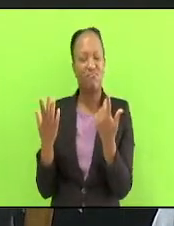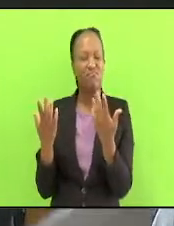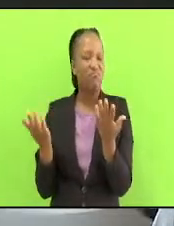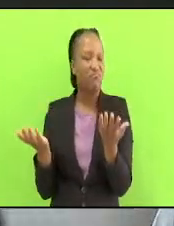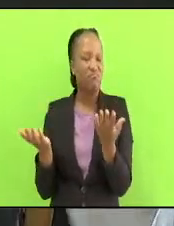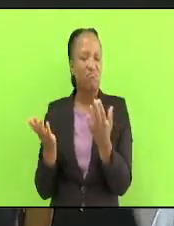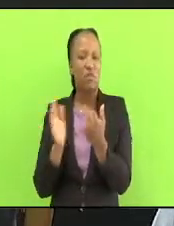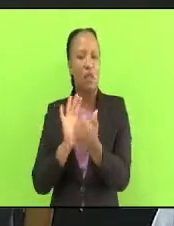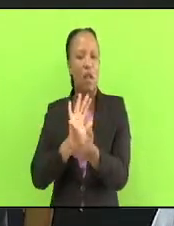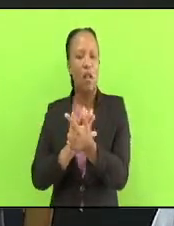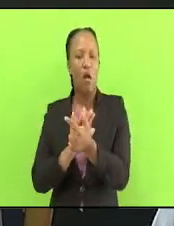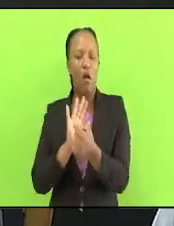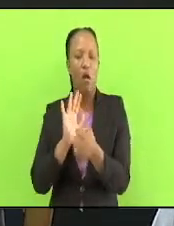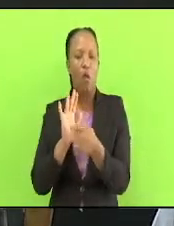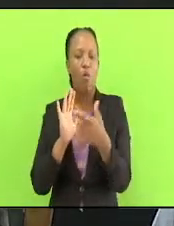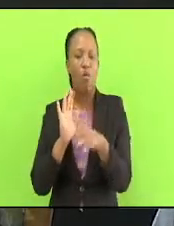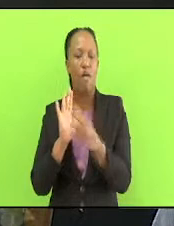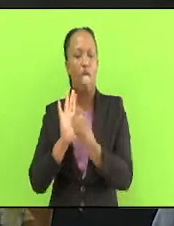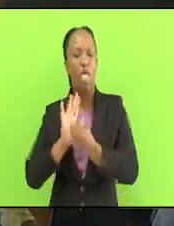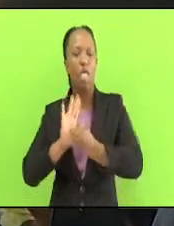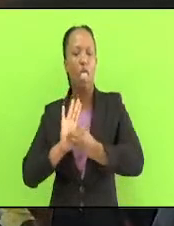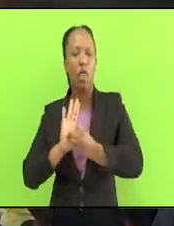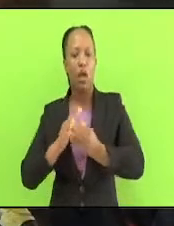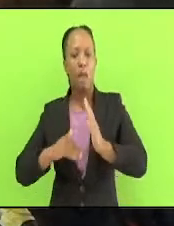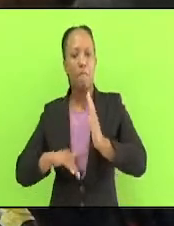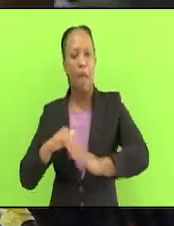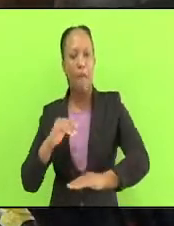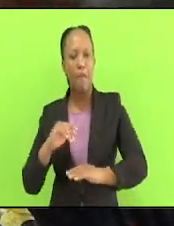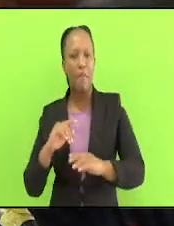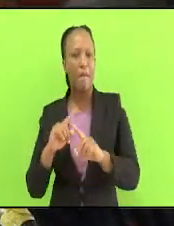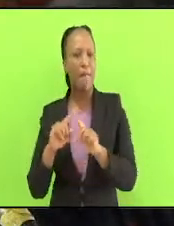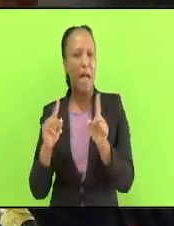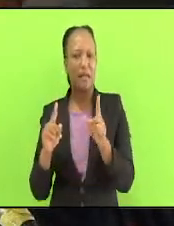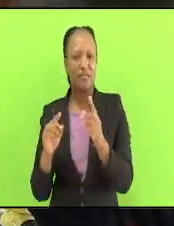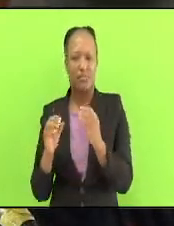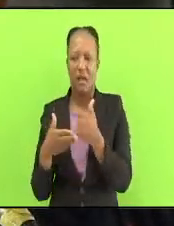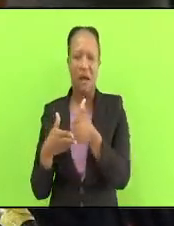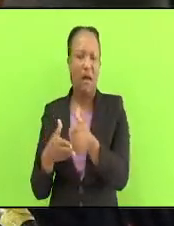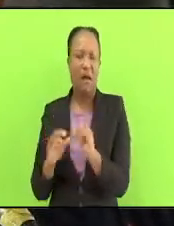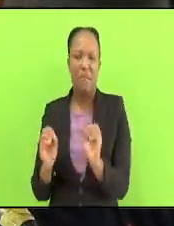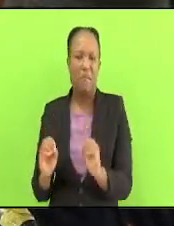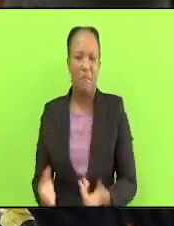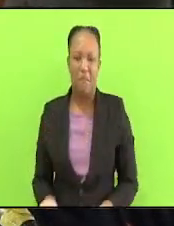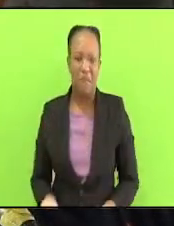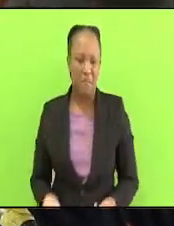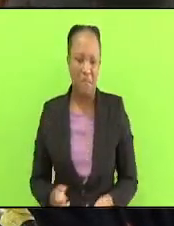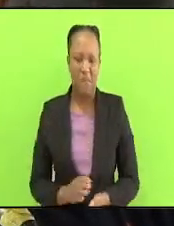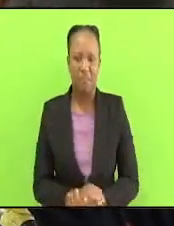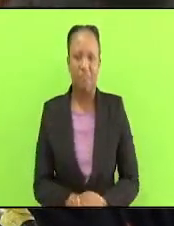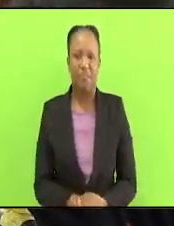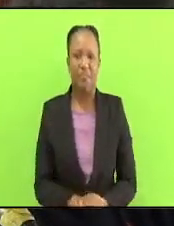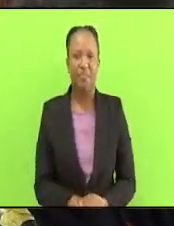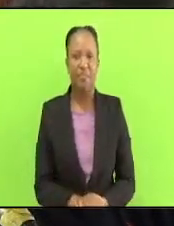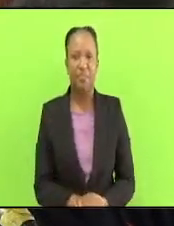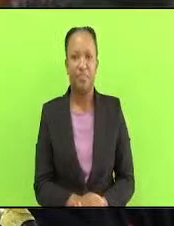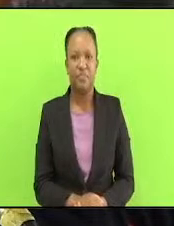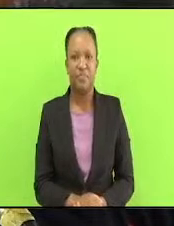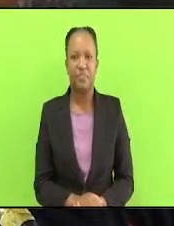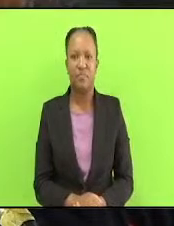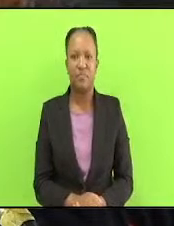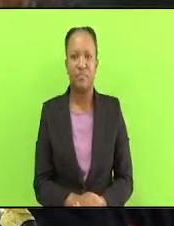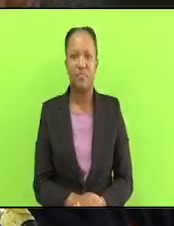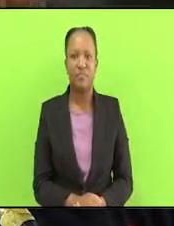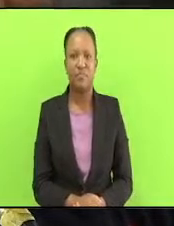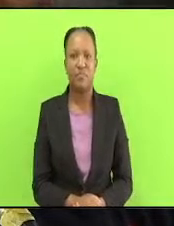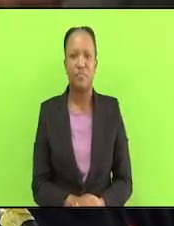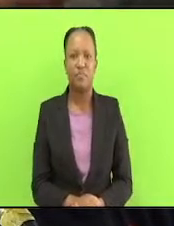new sanctions that we've put in will be totally worthless. Fa e le gore ga lo kitla le tlhoma molao kgotsa ntlha e latelelwang ya gore